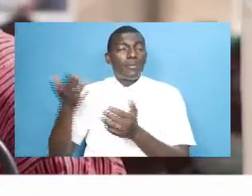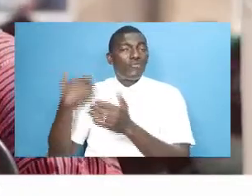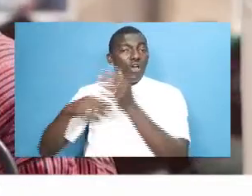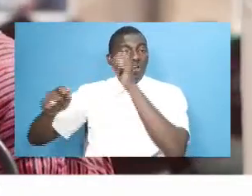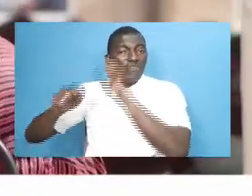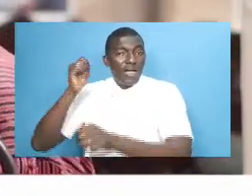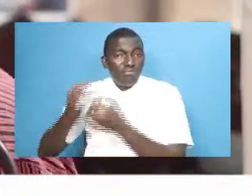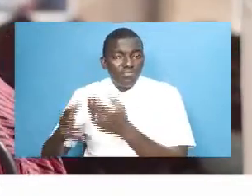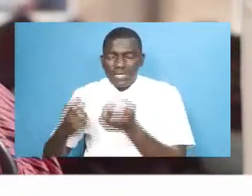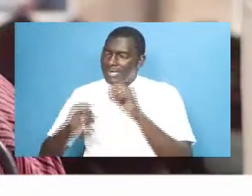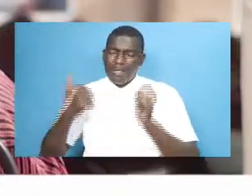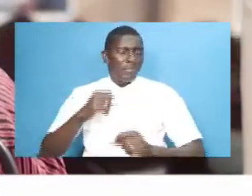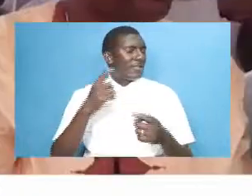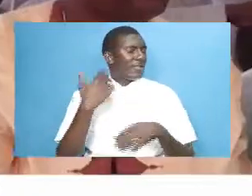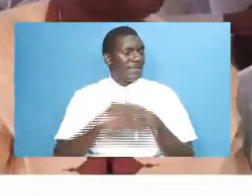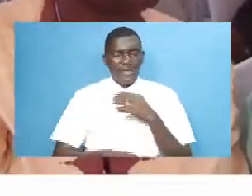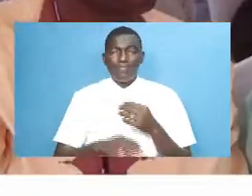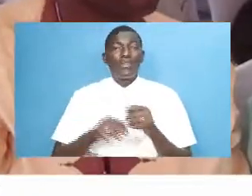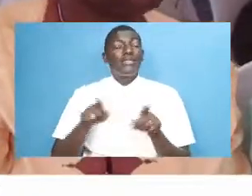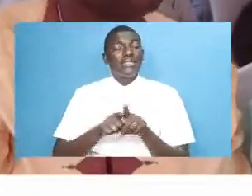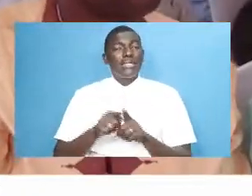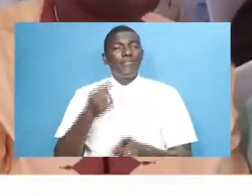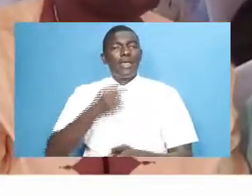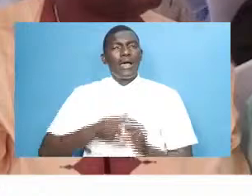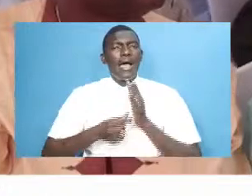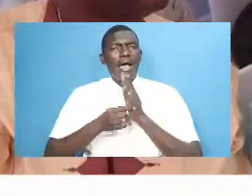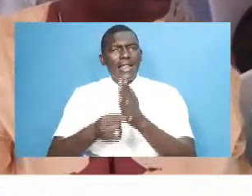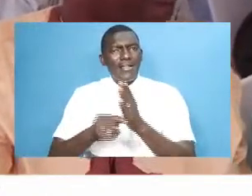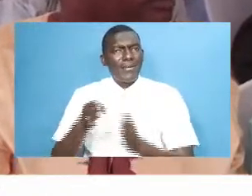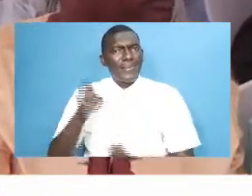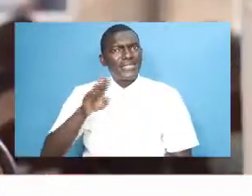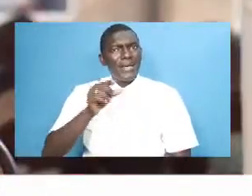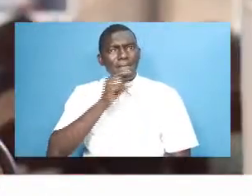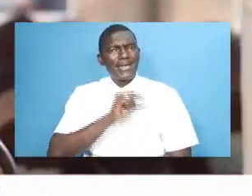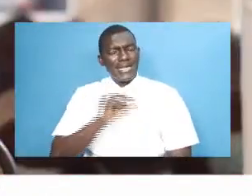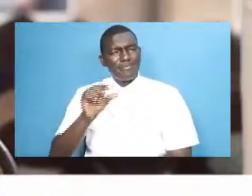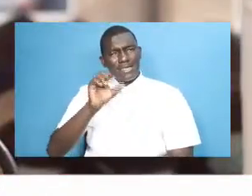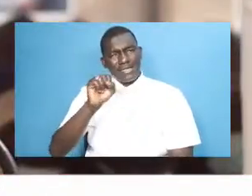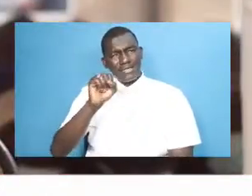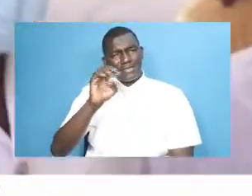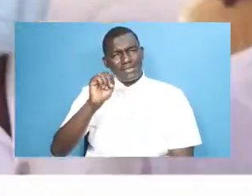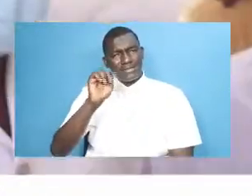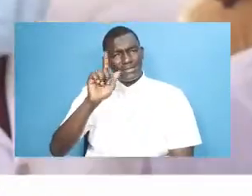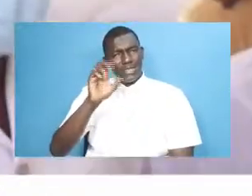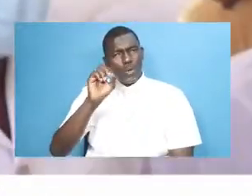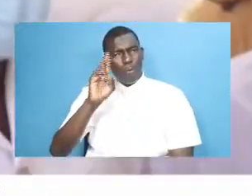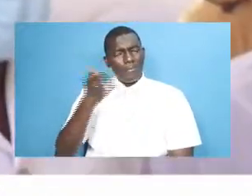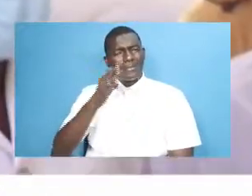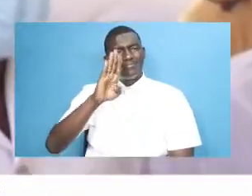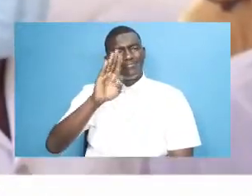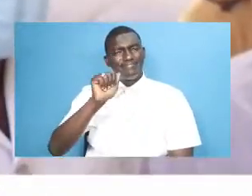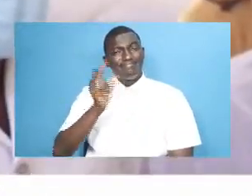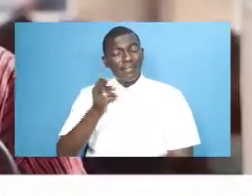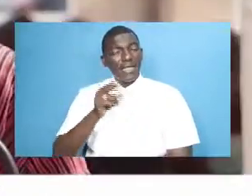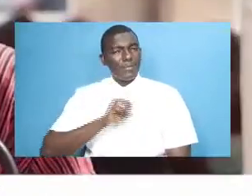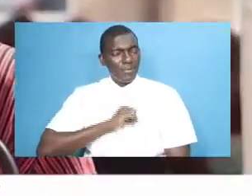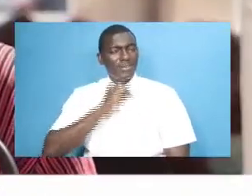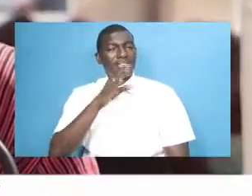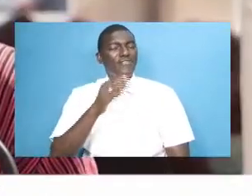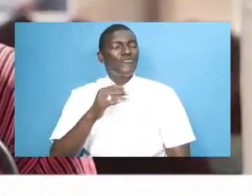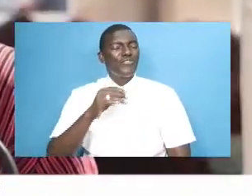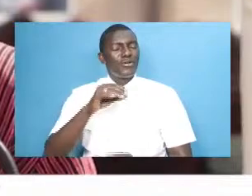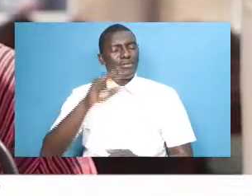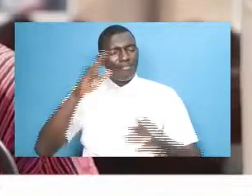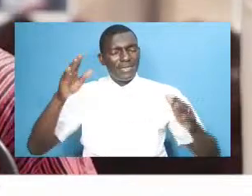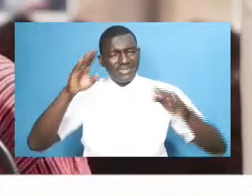Seluba, the Alcalde of Basse, heaped praise on the President and his cabinet for responding to the people of URR and on